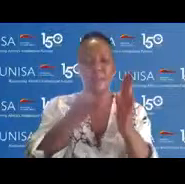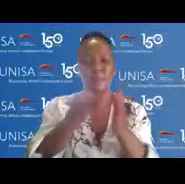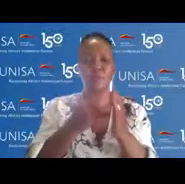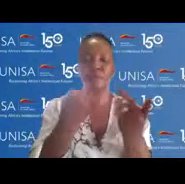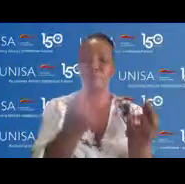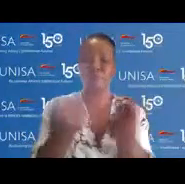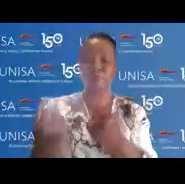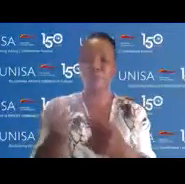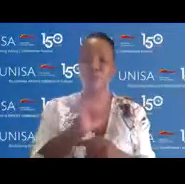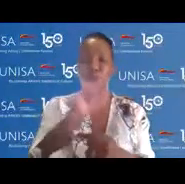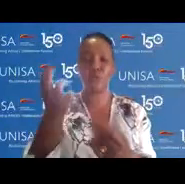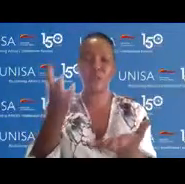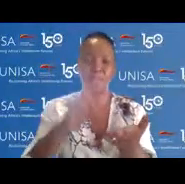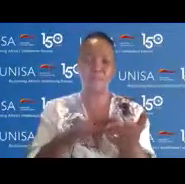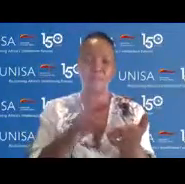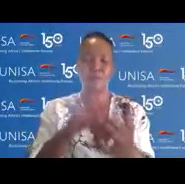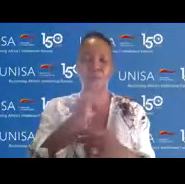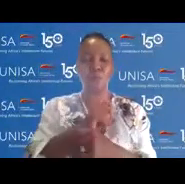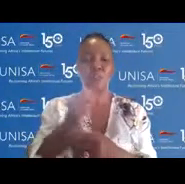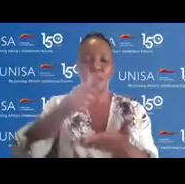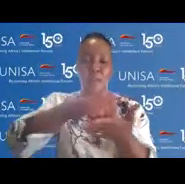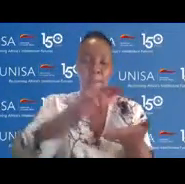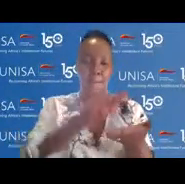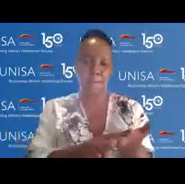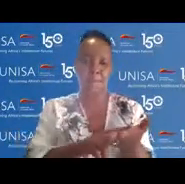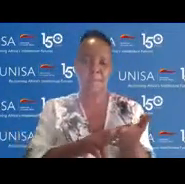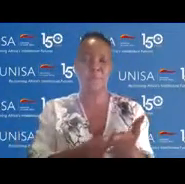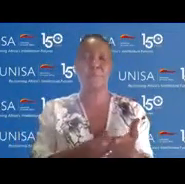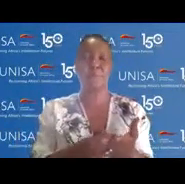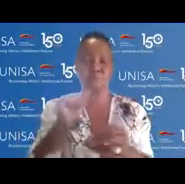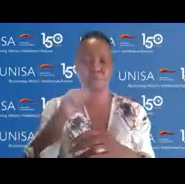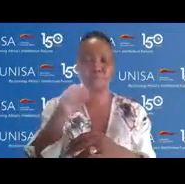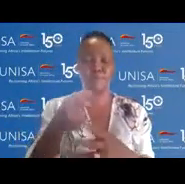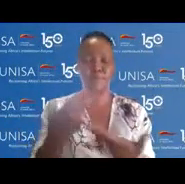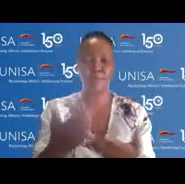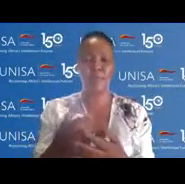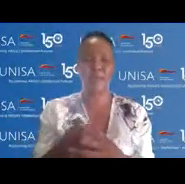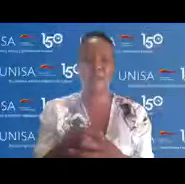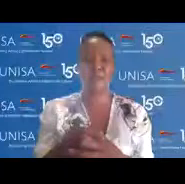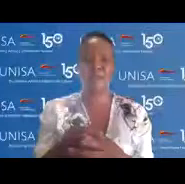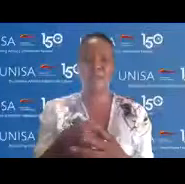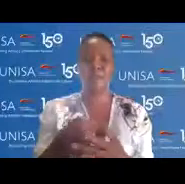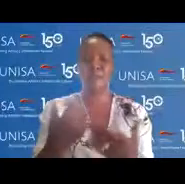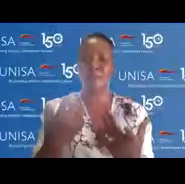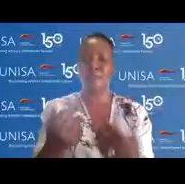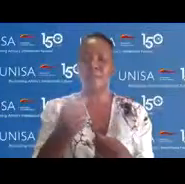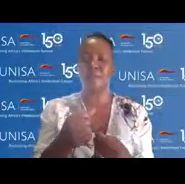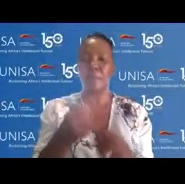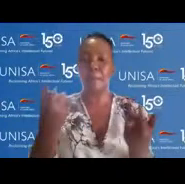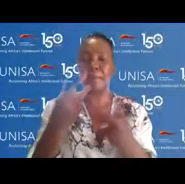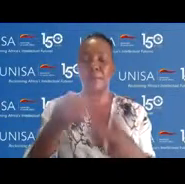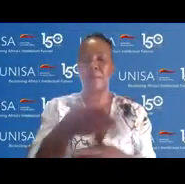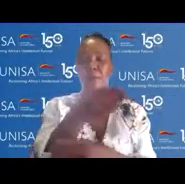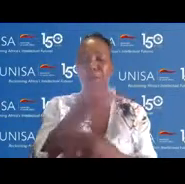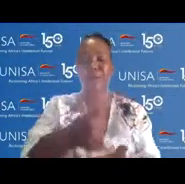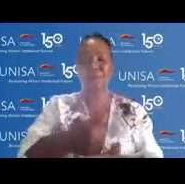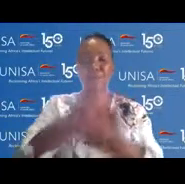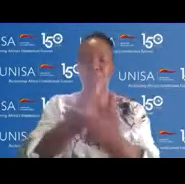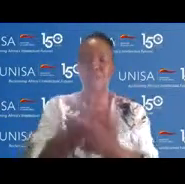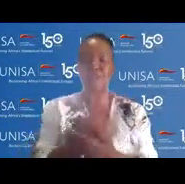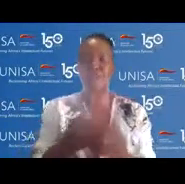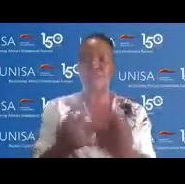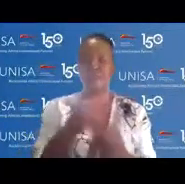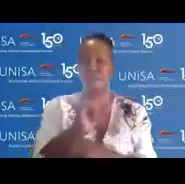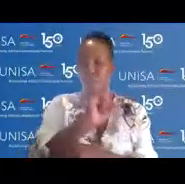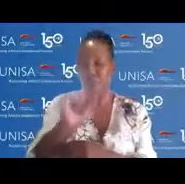registration using the app. But yeah, there is colleagues there that can help you, but it's totally up to you. Then there's your study